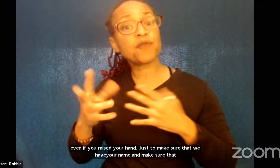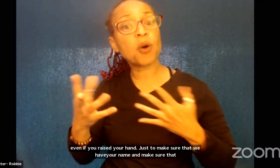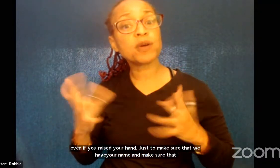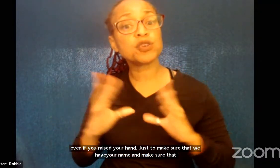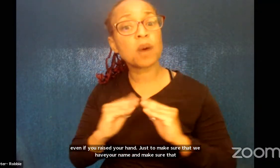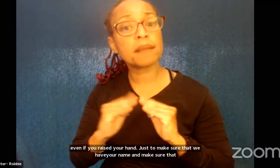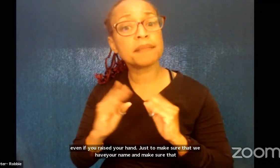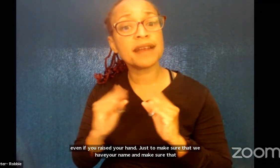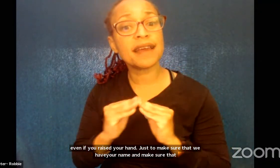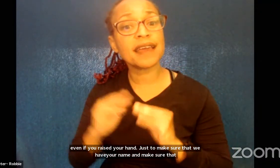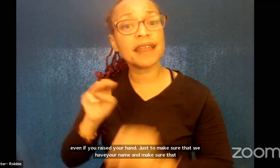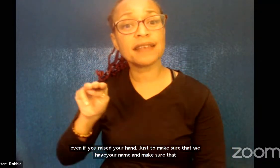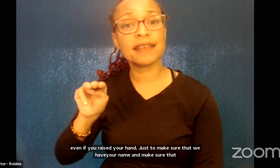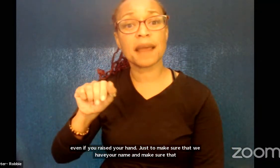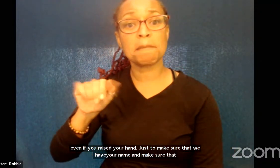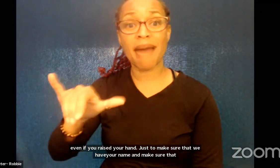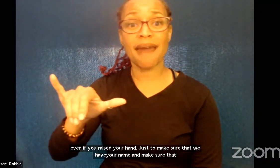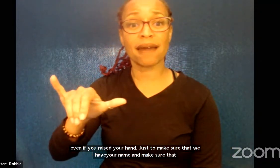meeting in May.